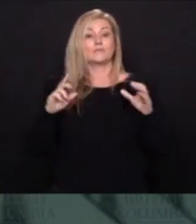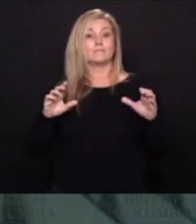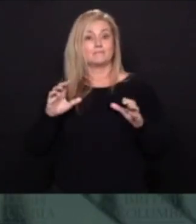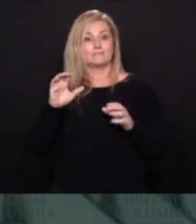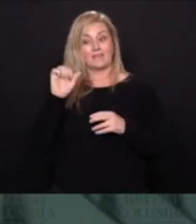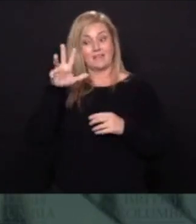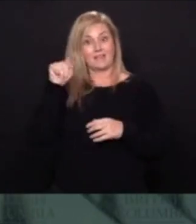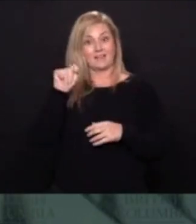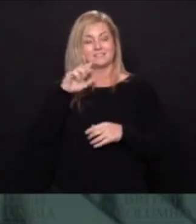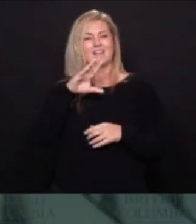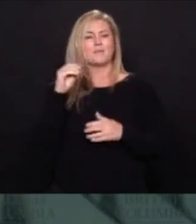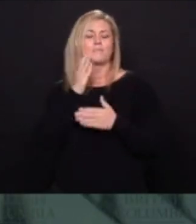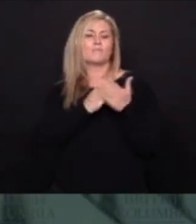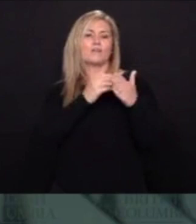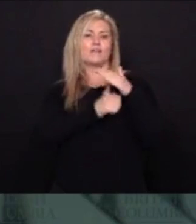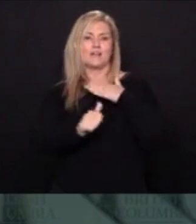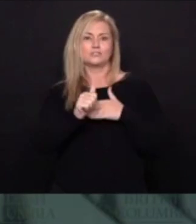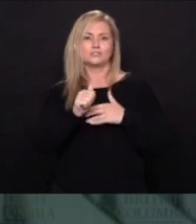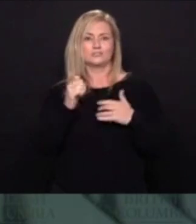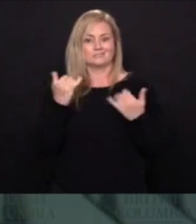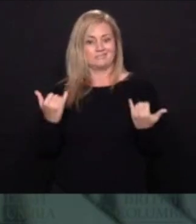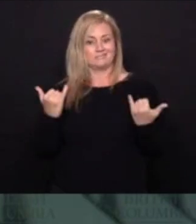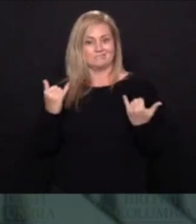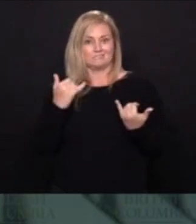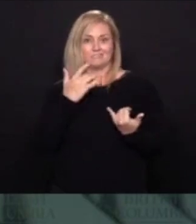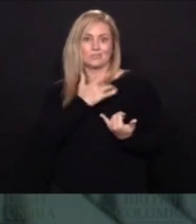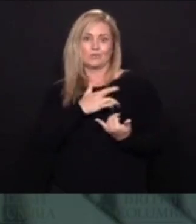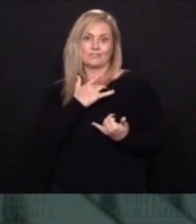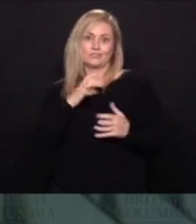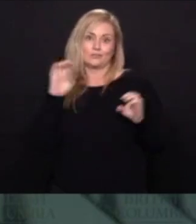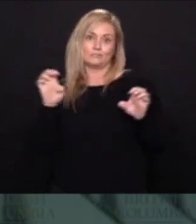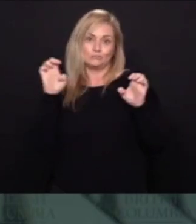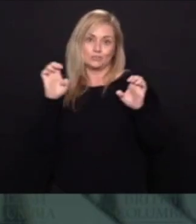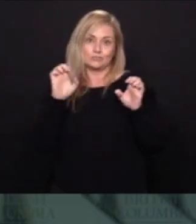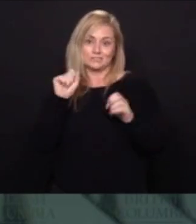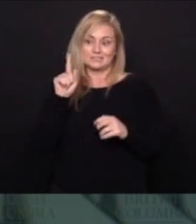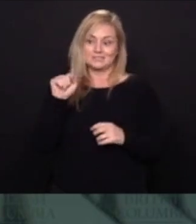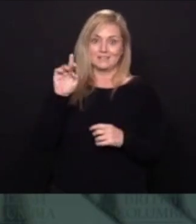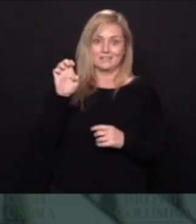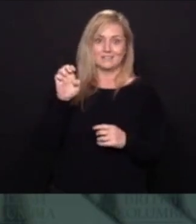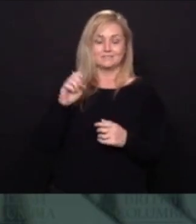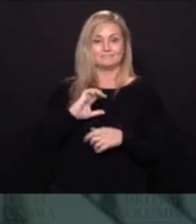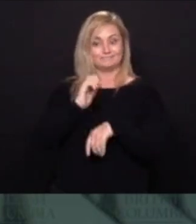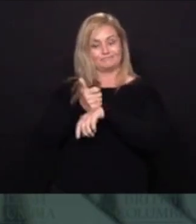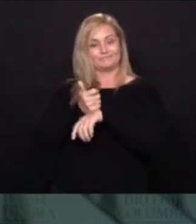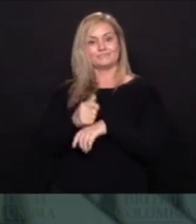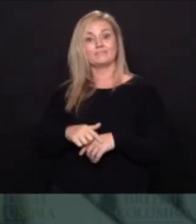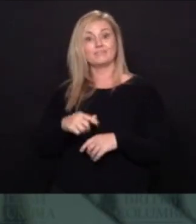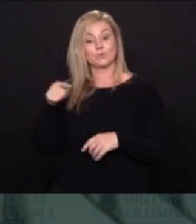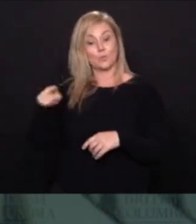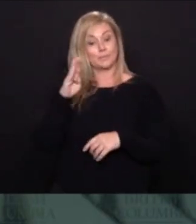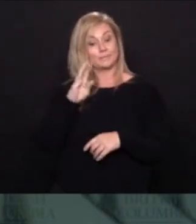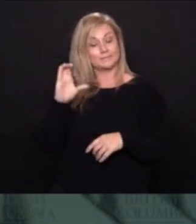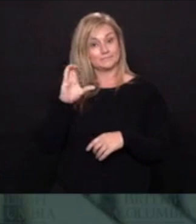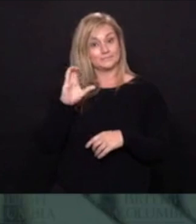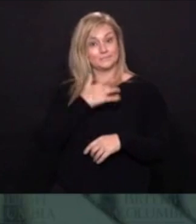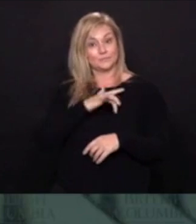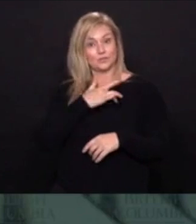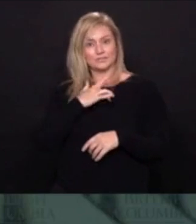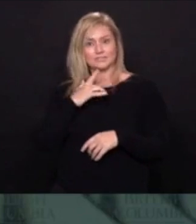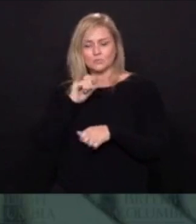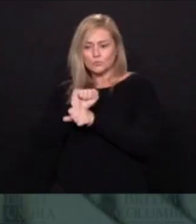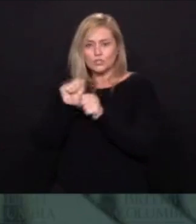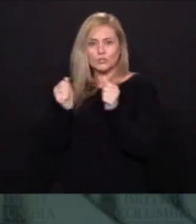current provincial state of emergency. The province of British Columbia has developed, in consultation with the cities of